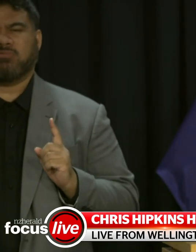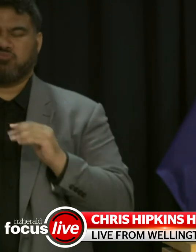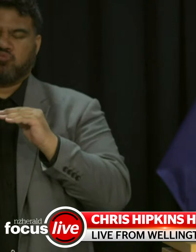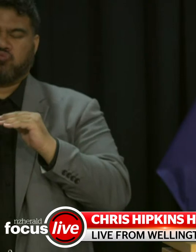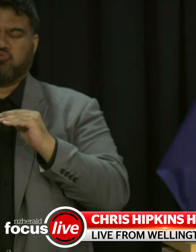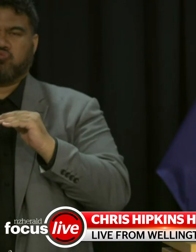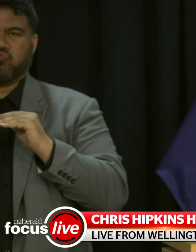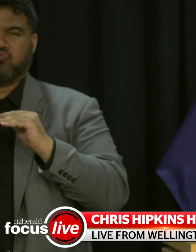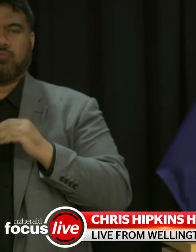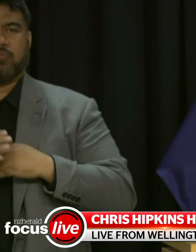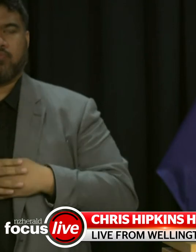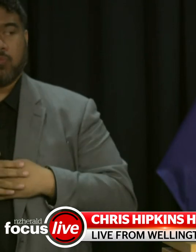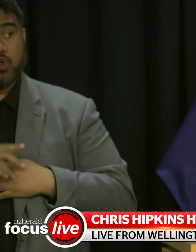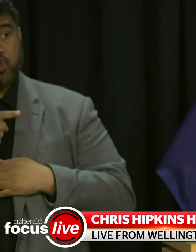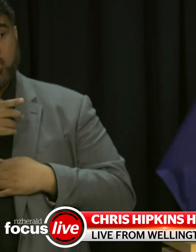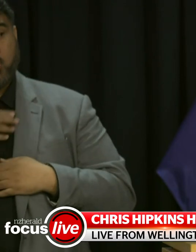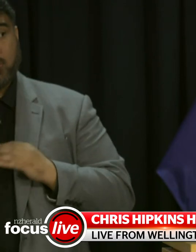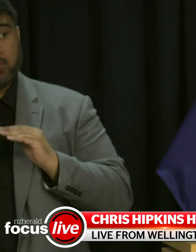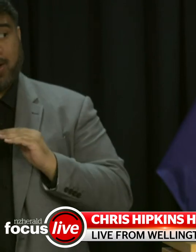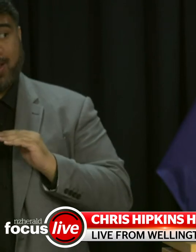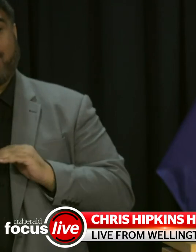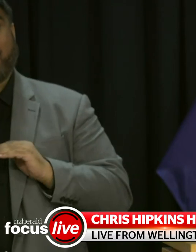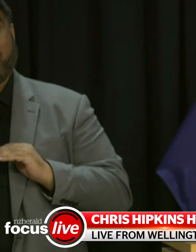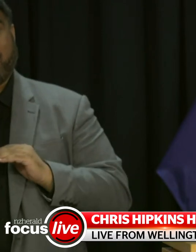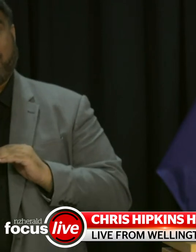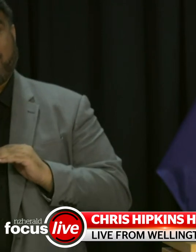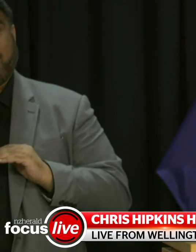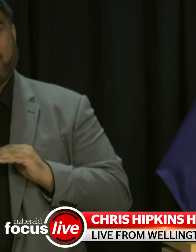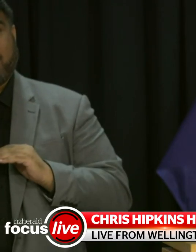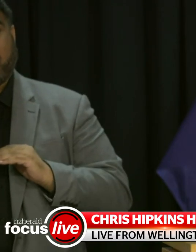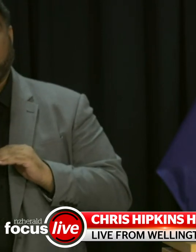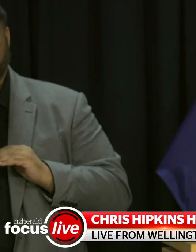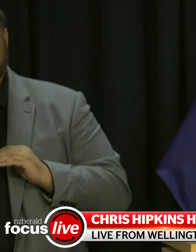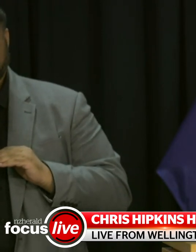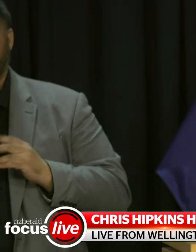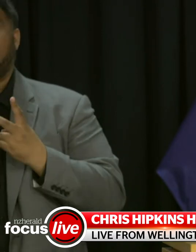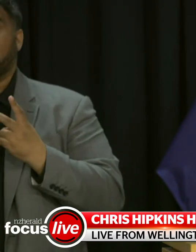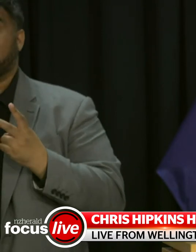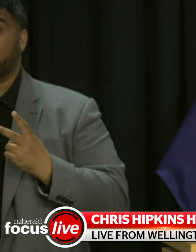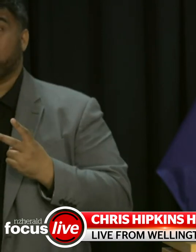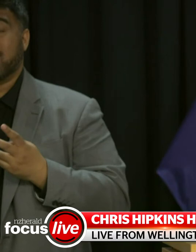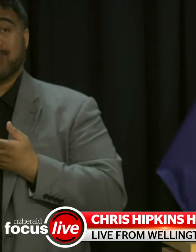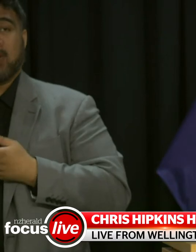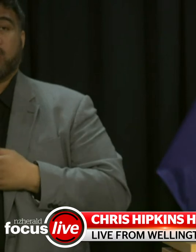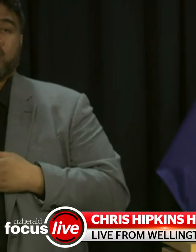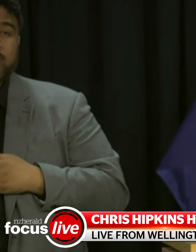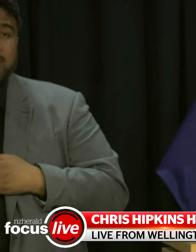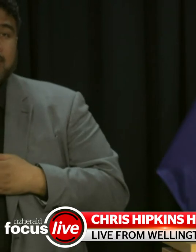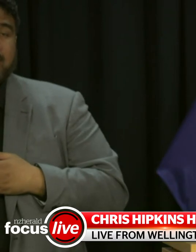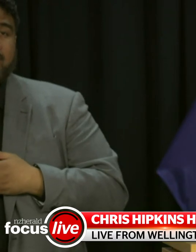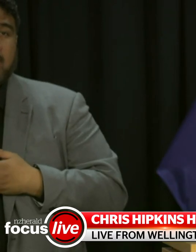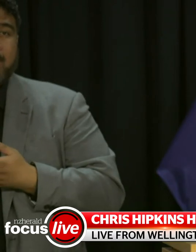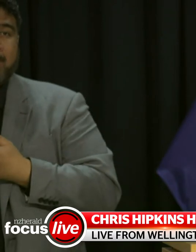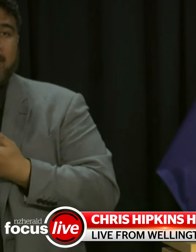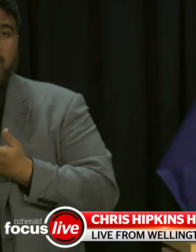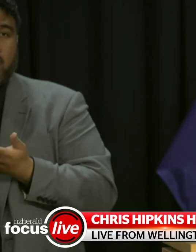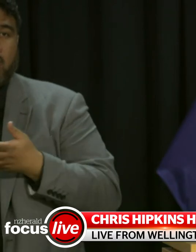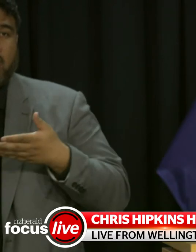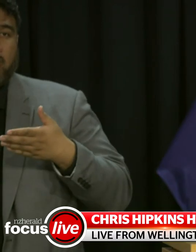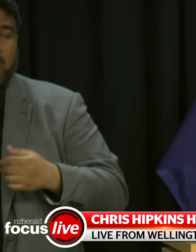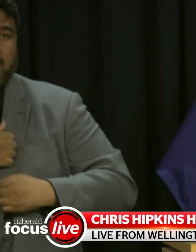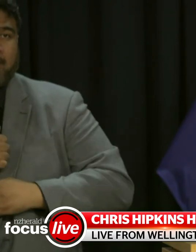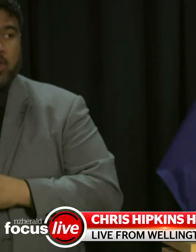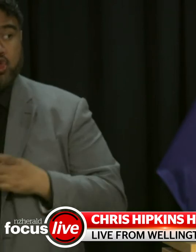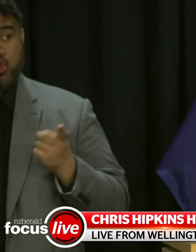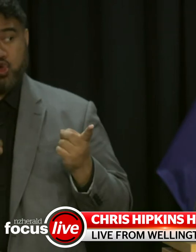you have aspirations to raise that higher? Other nations are looking at 2%, others are 1.5%. Do you have a sense of where that optimal figure